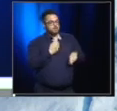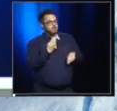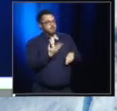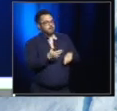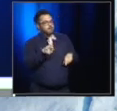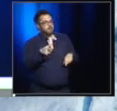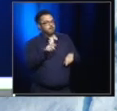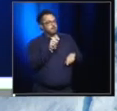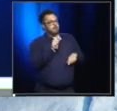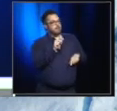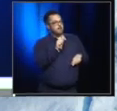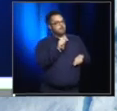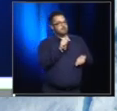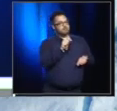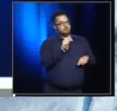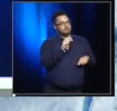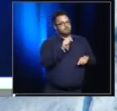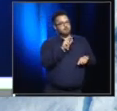you don't get anywhere